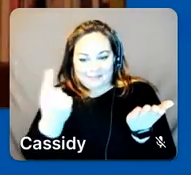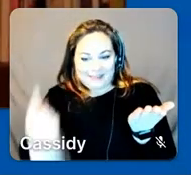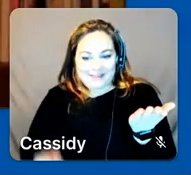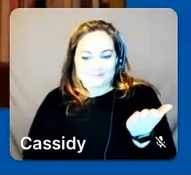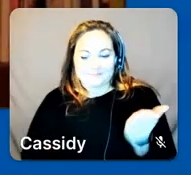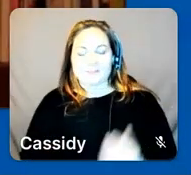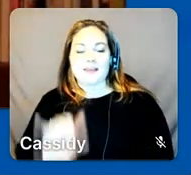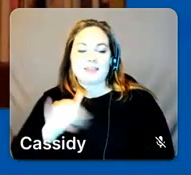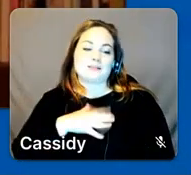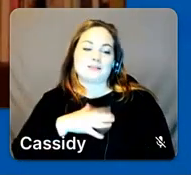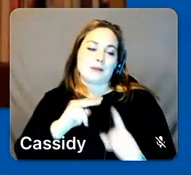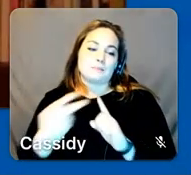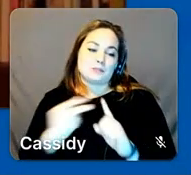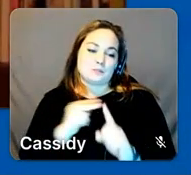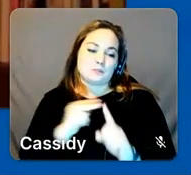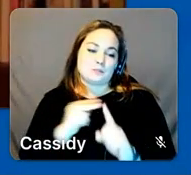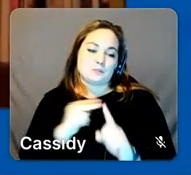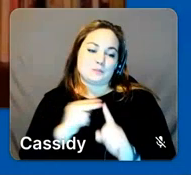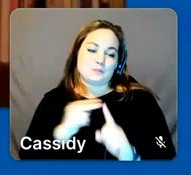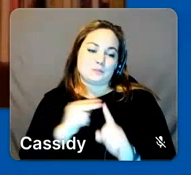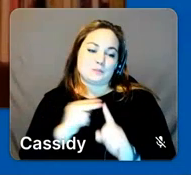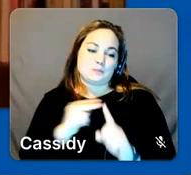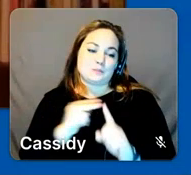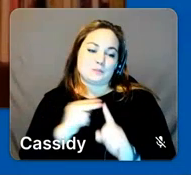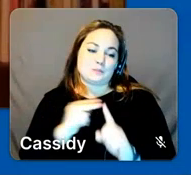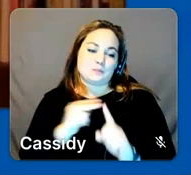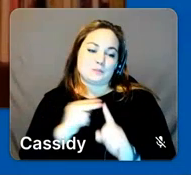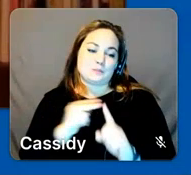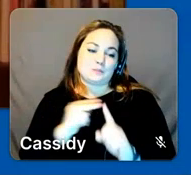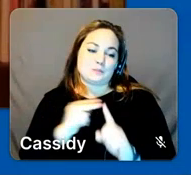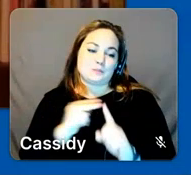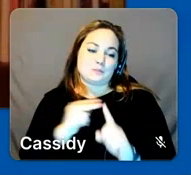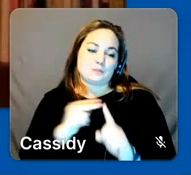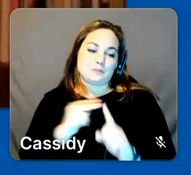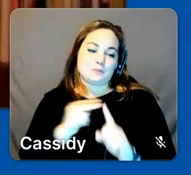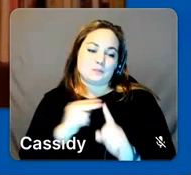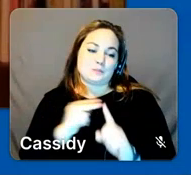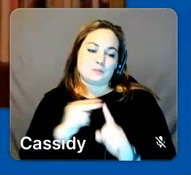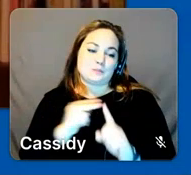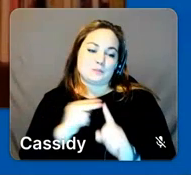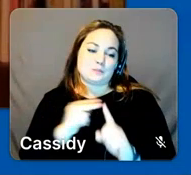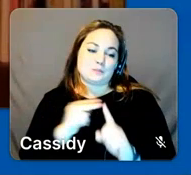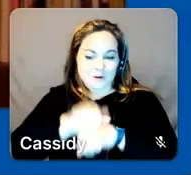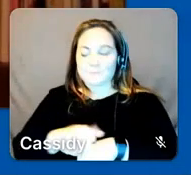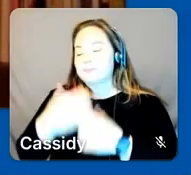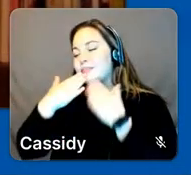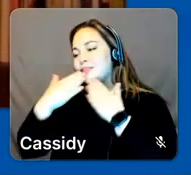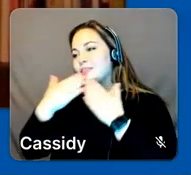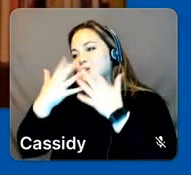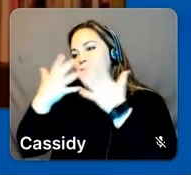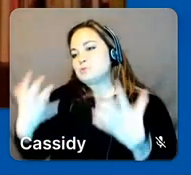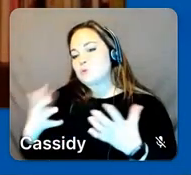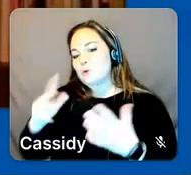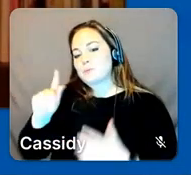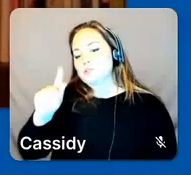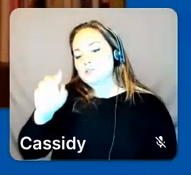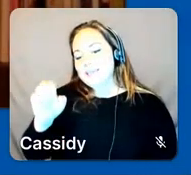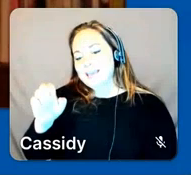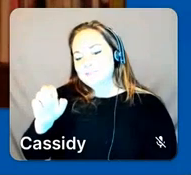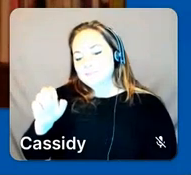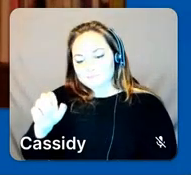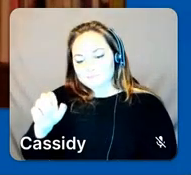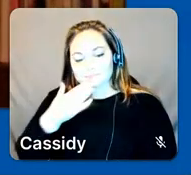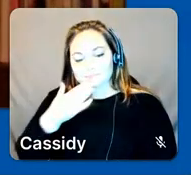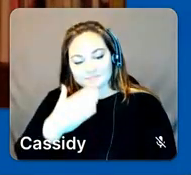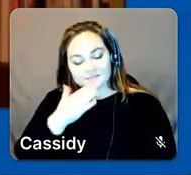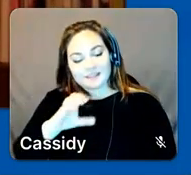been my perspective, and that's kind of how it's worked out for me in my career. Fabulous. Thank you so much, Kate. Thank you so